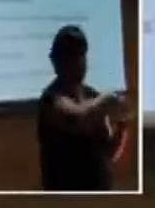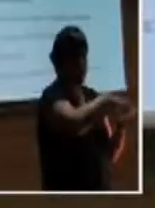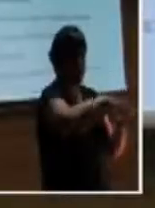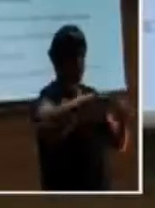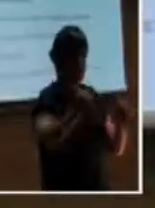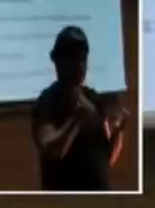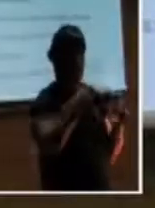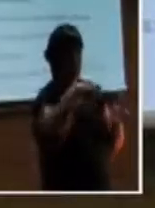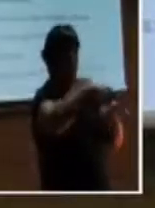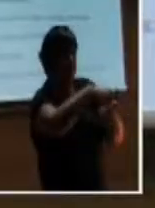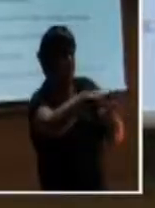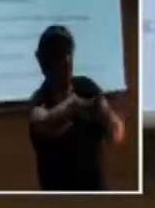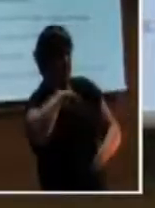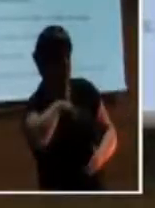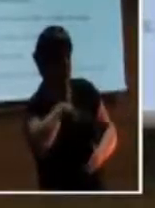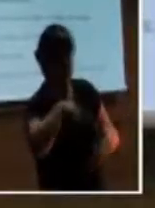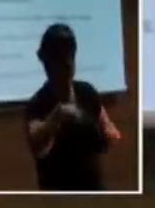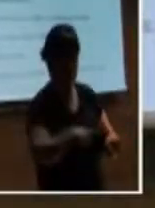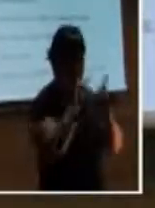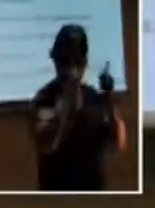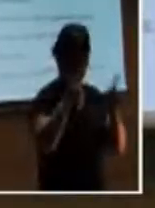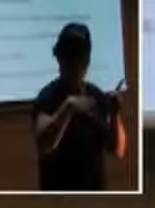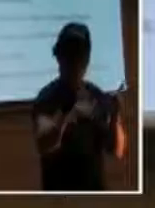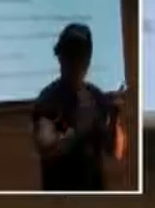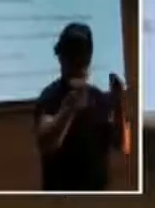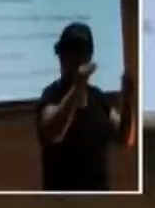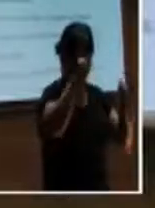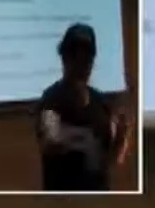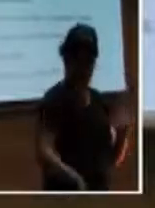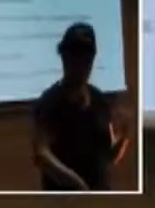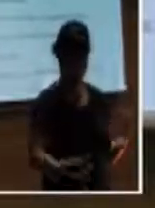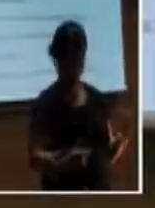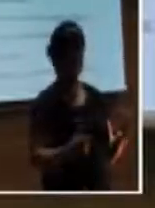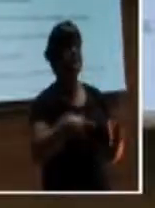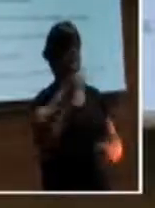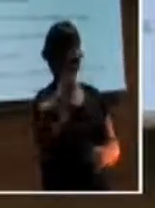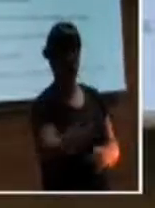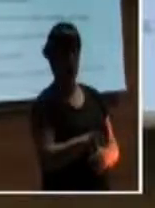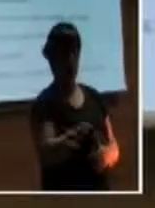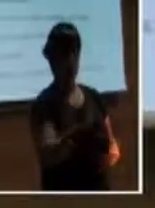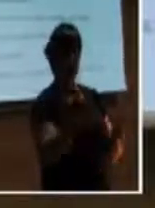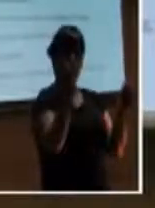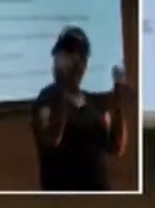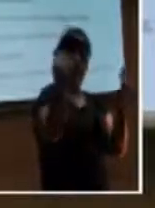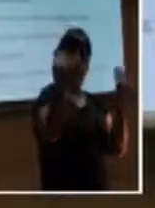receives knowledge, develops their skills to be able to carry out person-centered